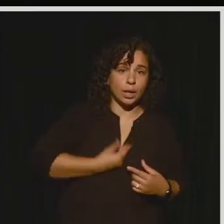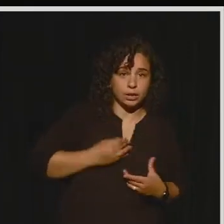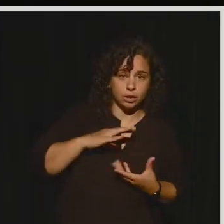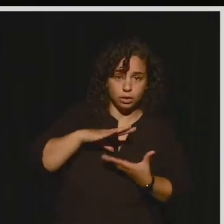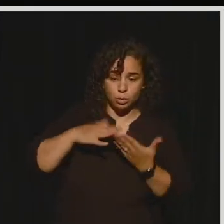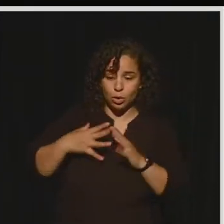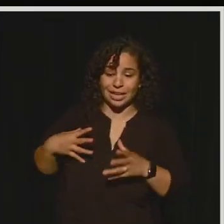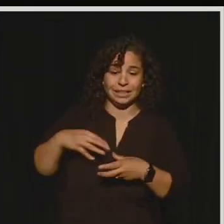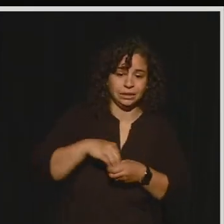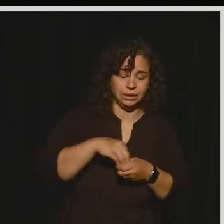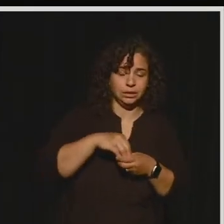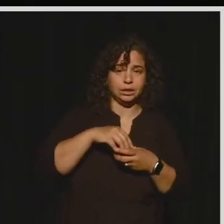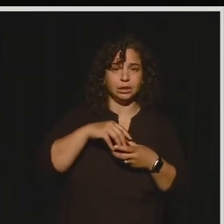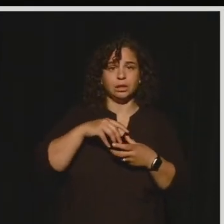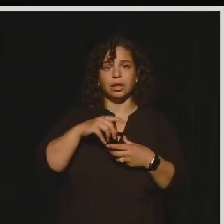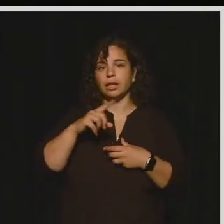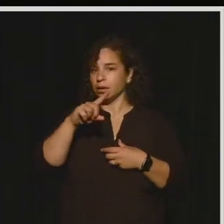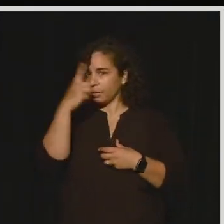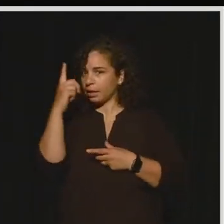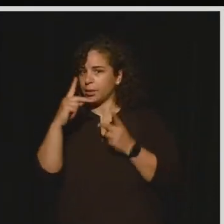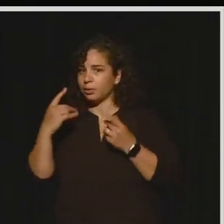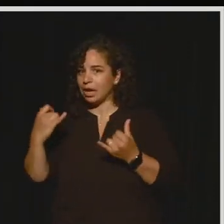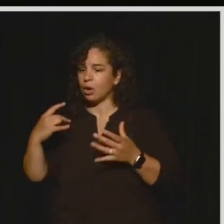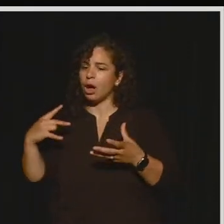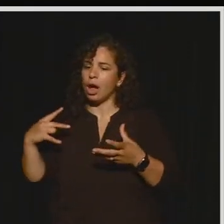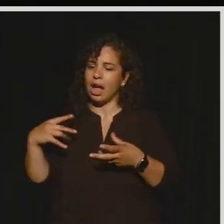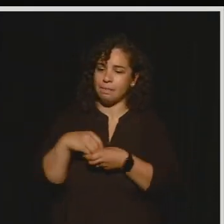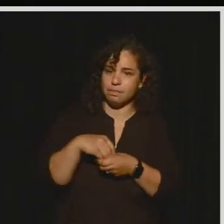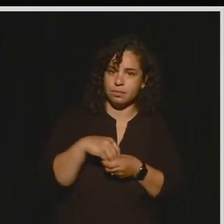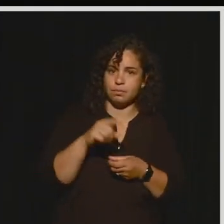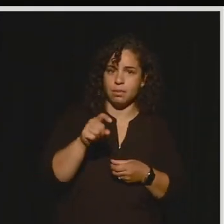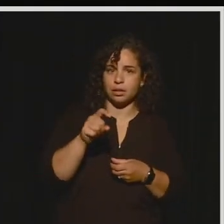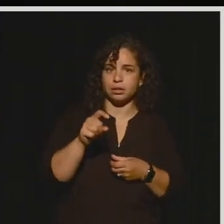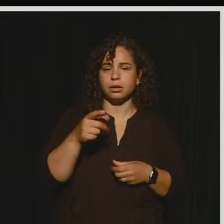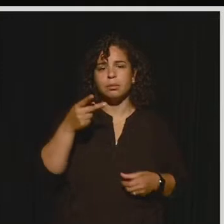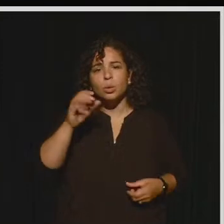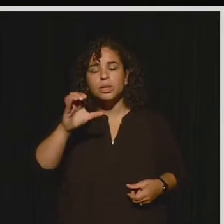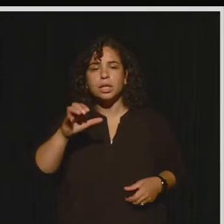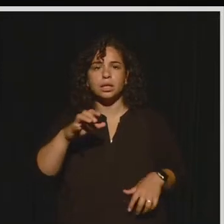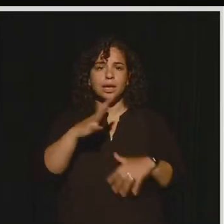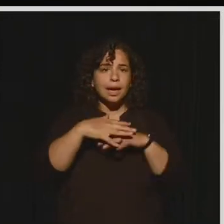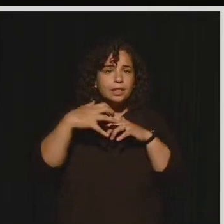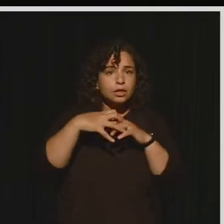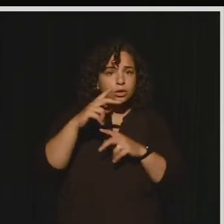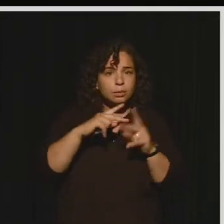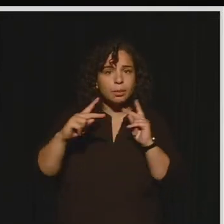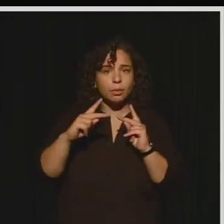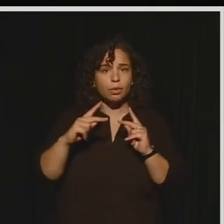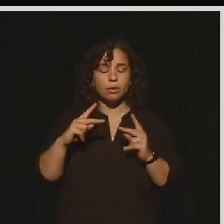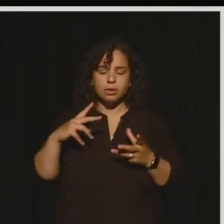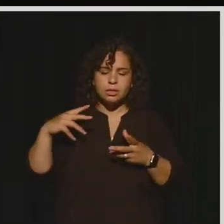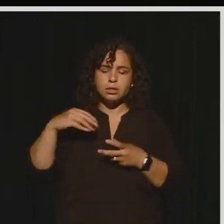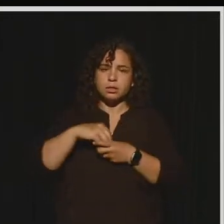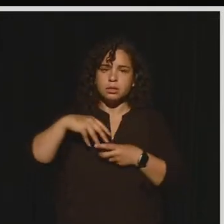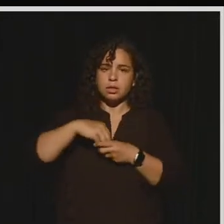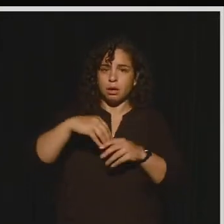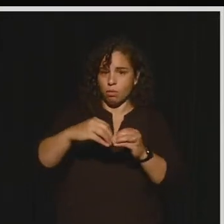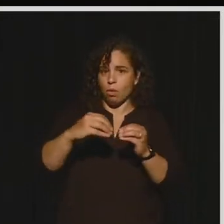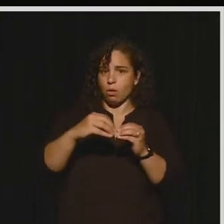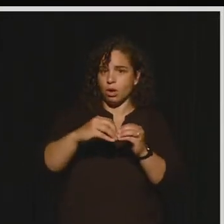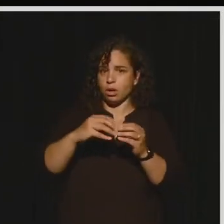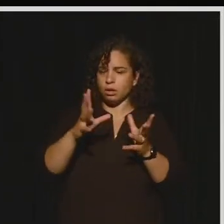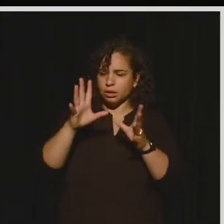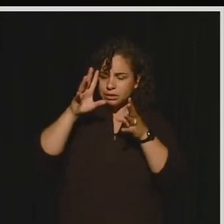also black folks, people of color, Indigenous folks. Do you